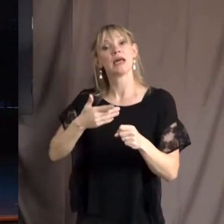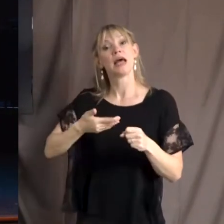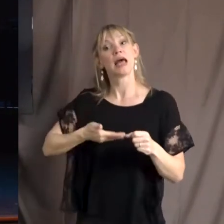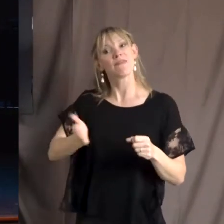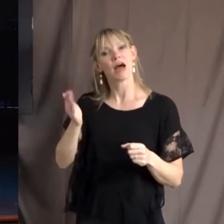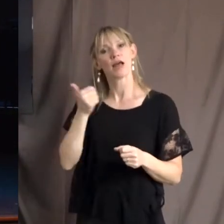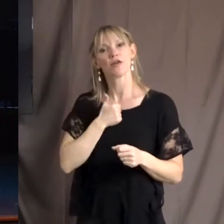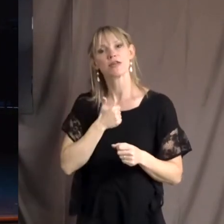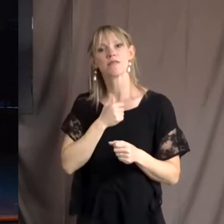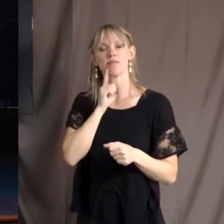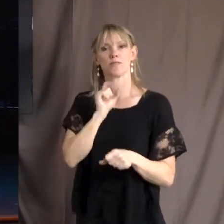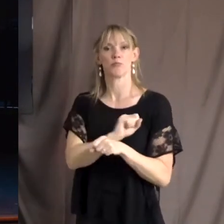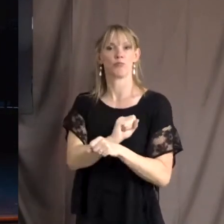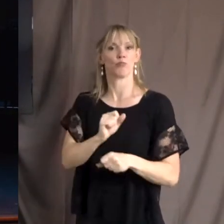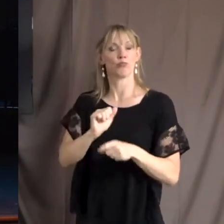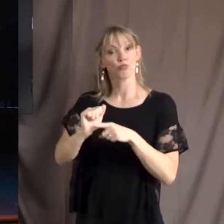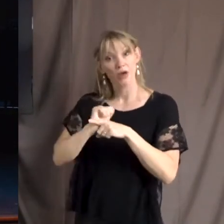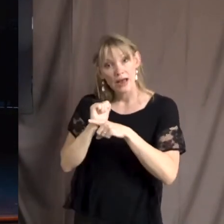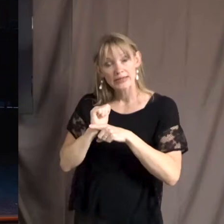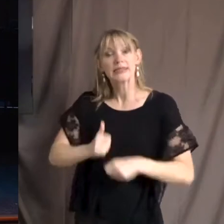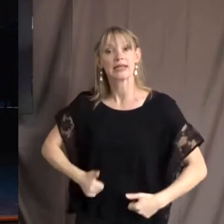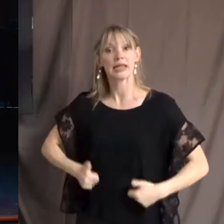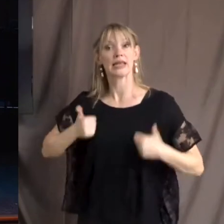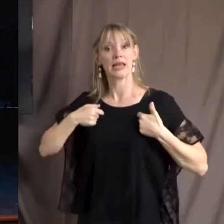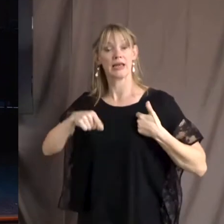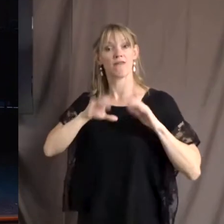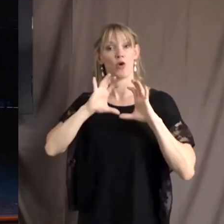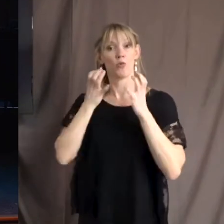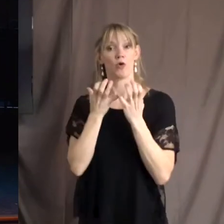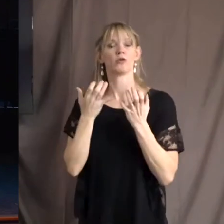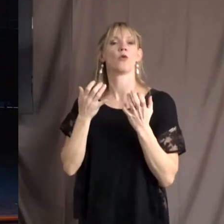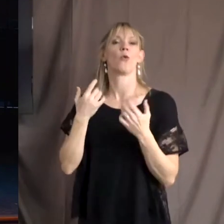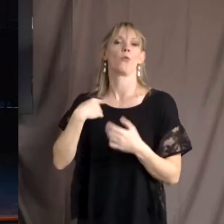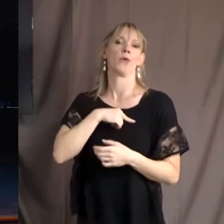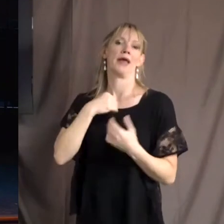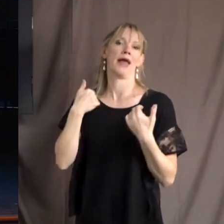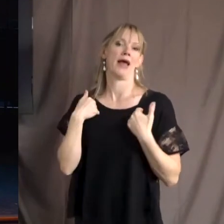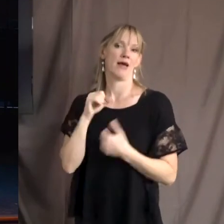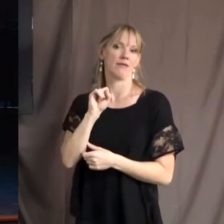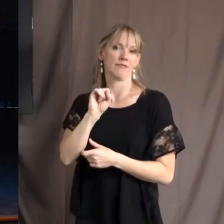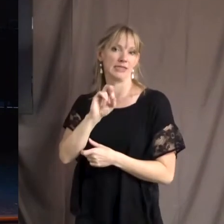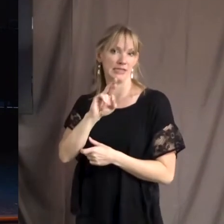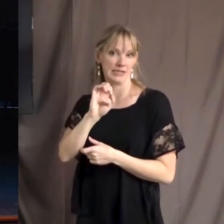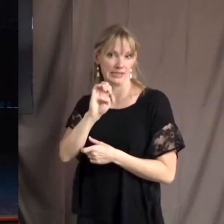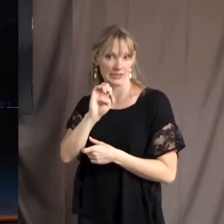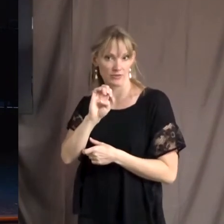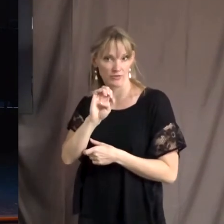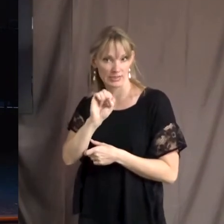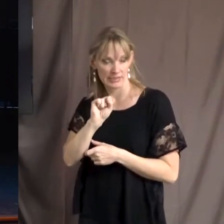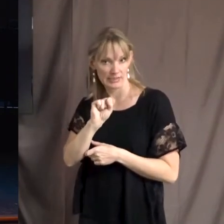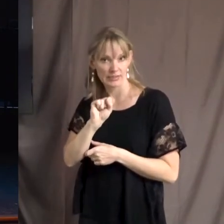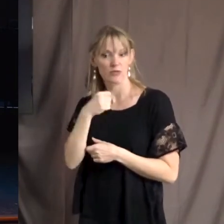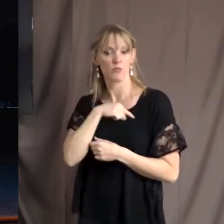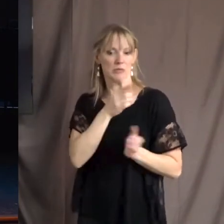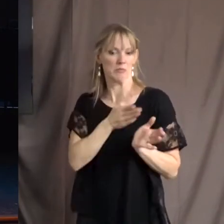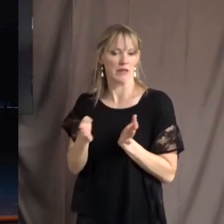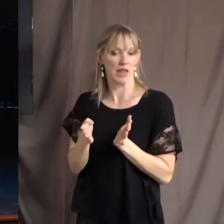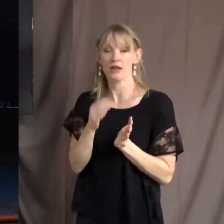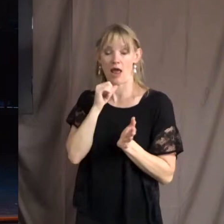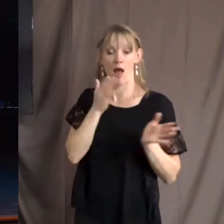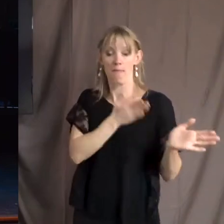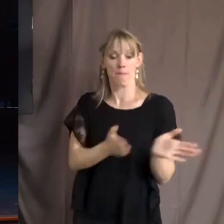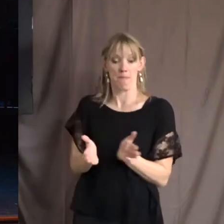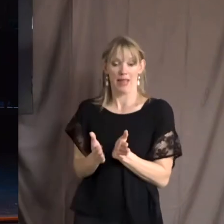really practice it and live it out in the world. And so we have a series that we've planned, and it wasn't planned alone